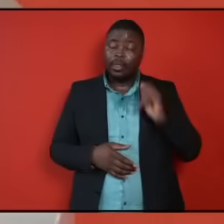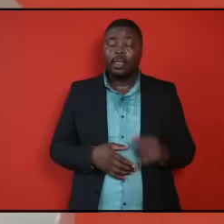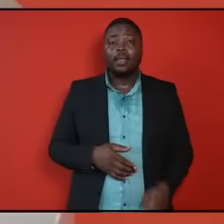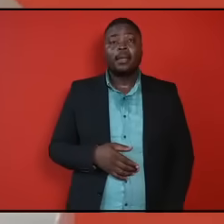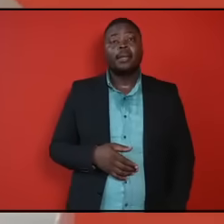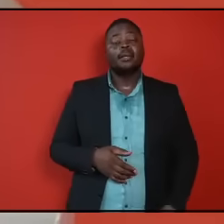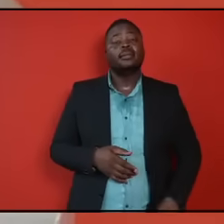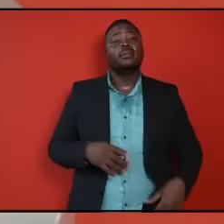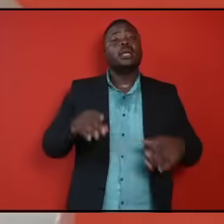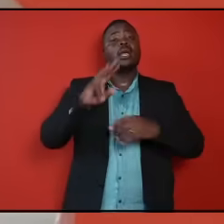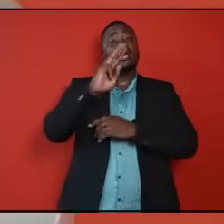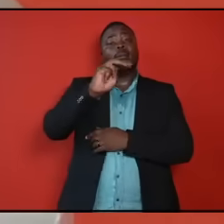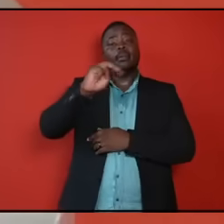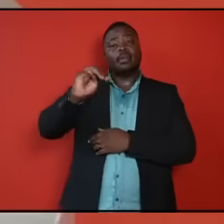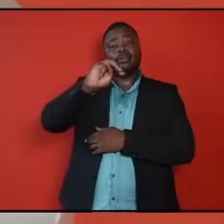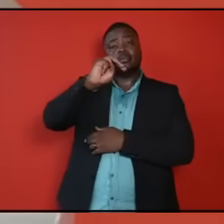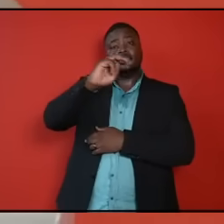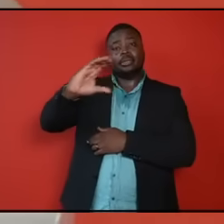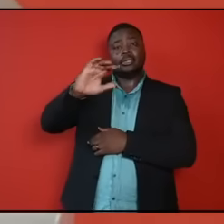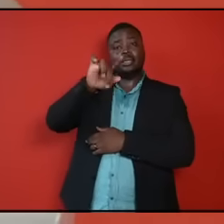MMC of Finance in